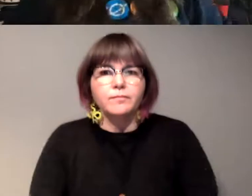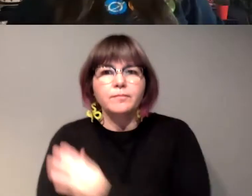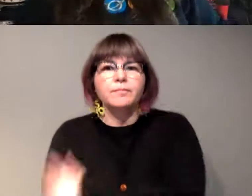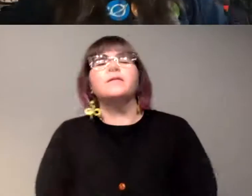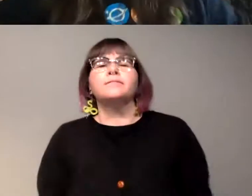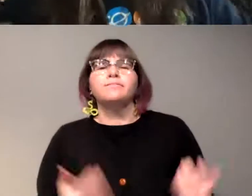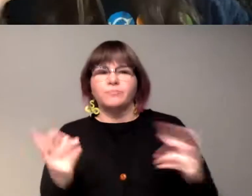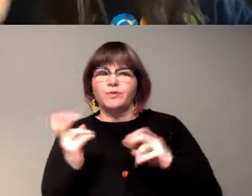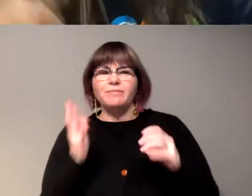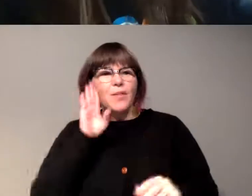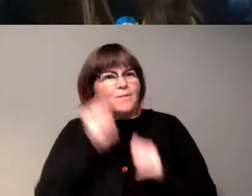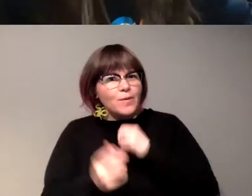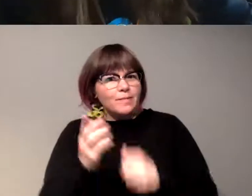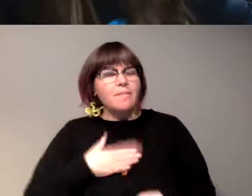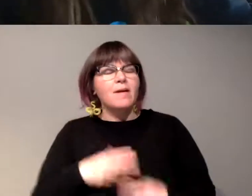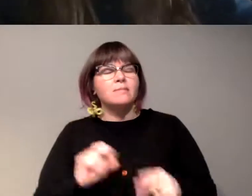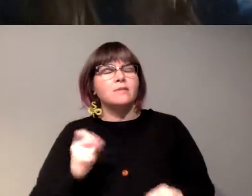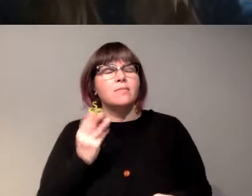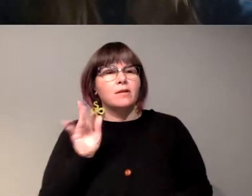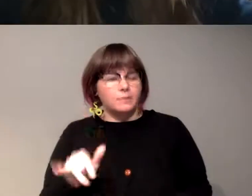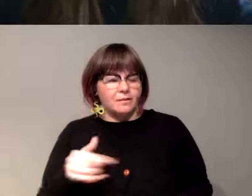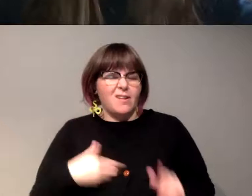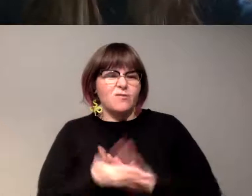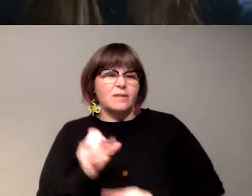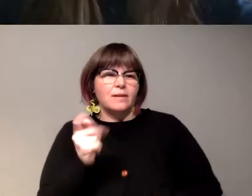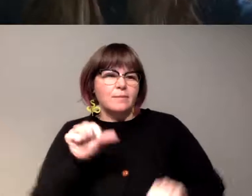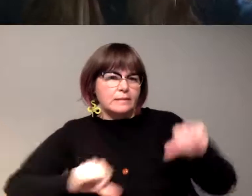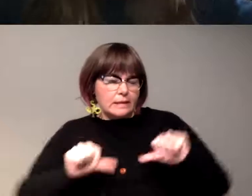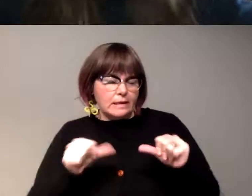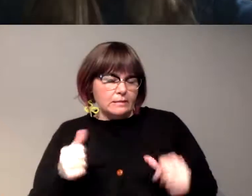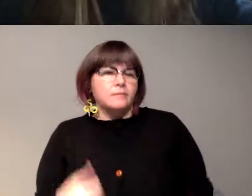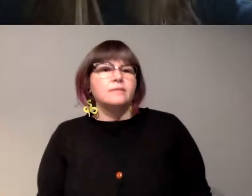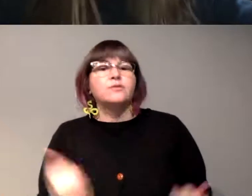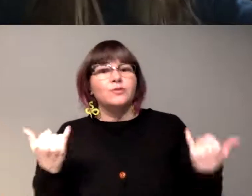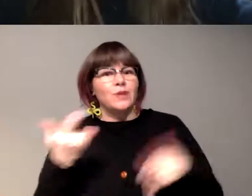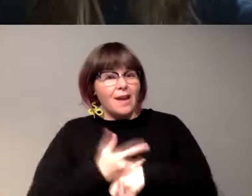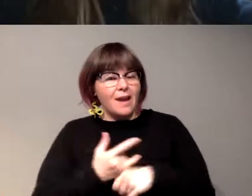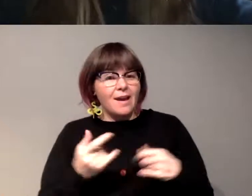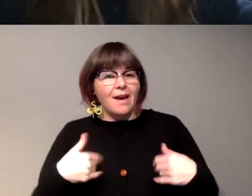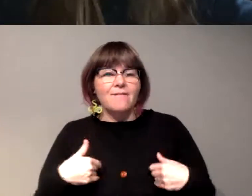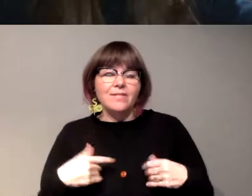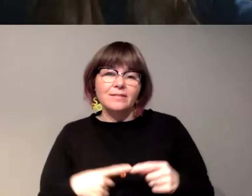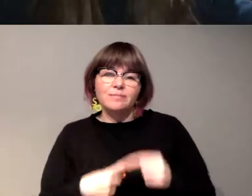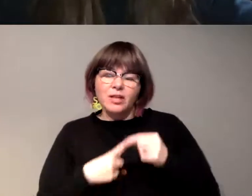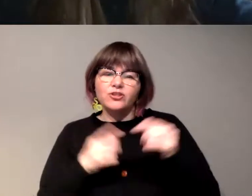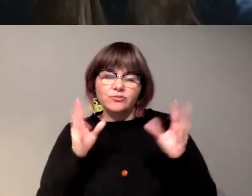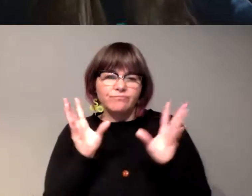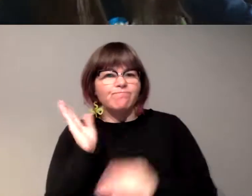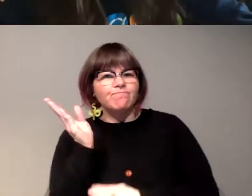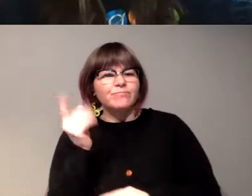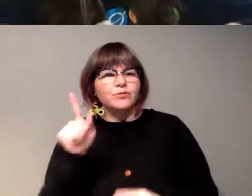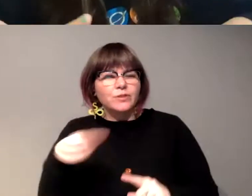Now we're recording. Hi, everyone. My name is Sarah McAnulty. I run Skype a Scientist. And today we are having a session just for educators. We're